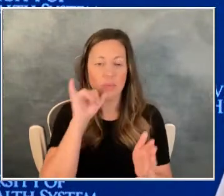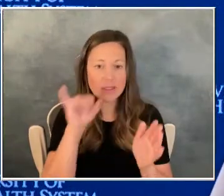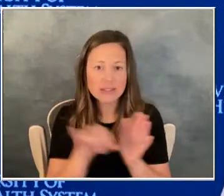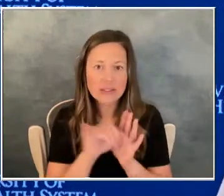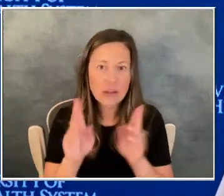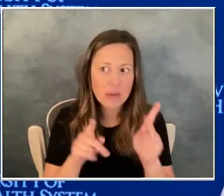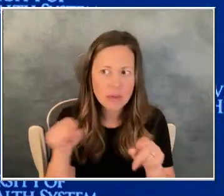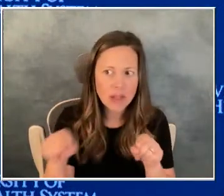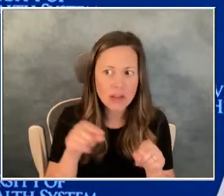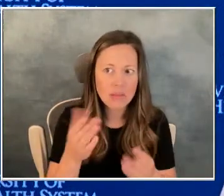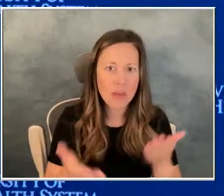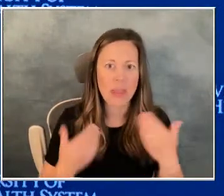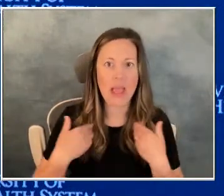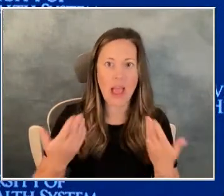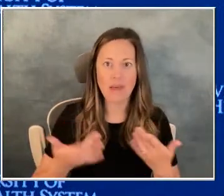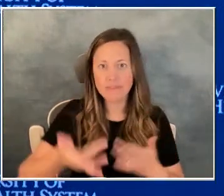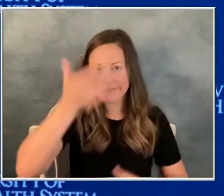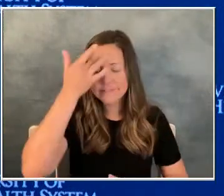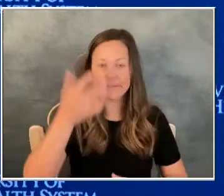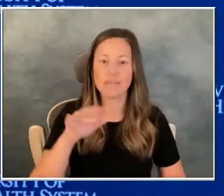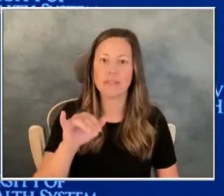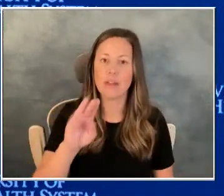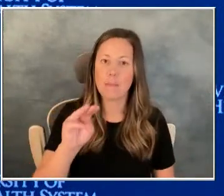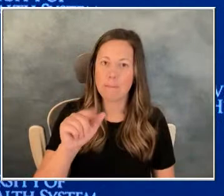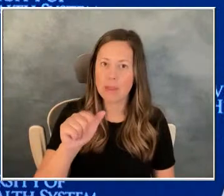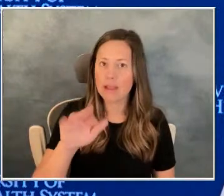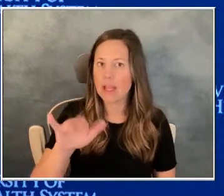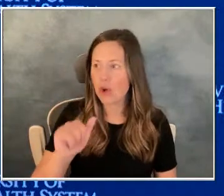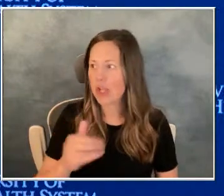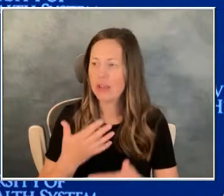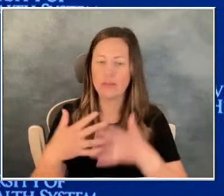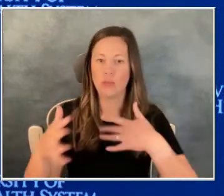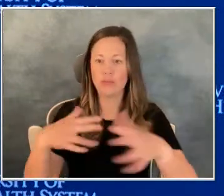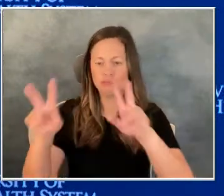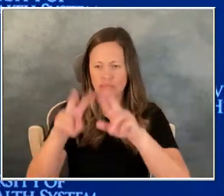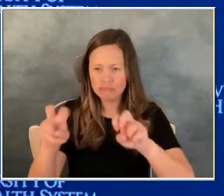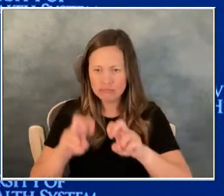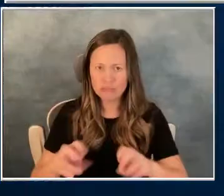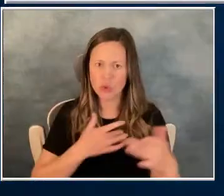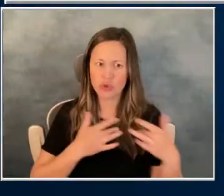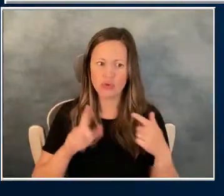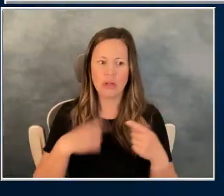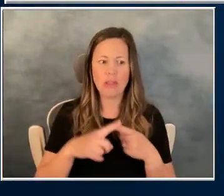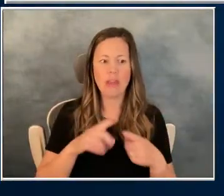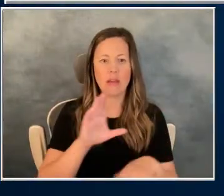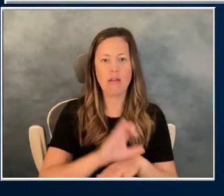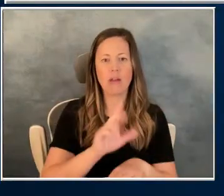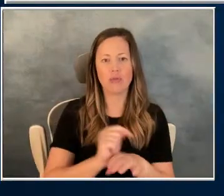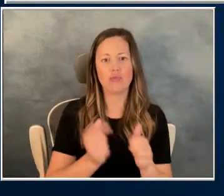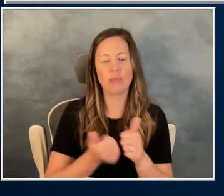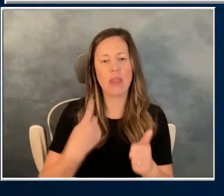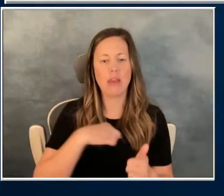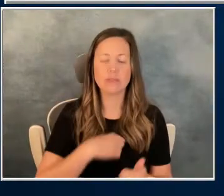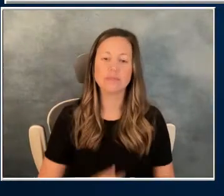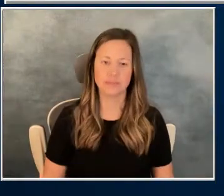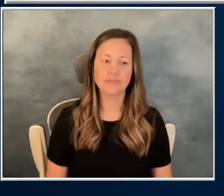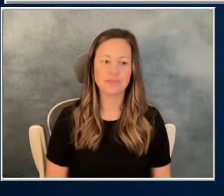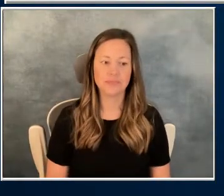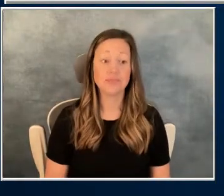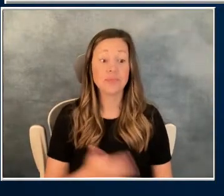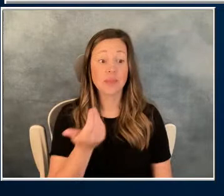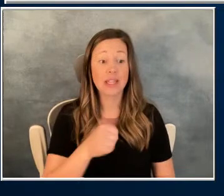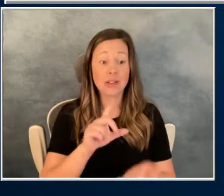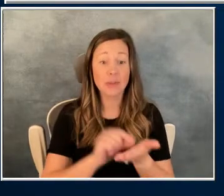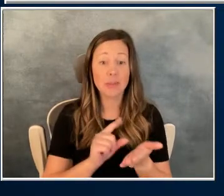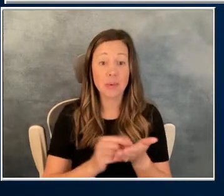you know, doing those initial evaluations and then having that concern and then consulting us. So, want to ask if we have any reporters on the